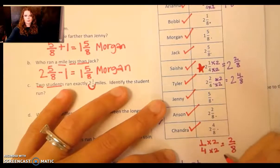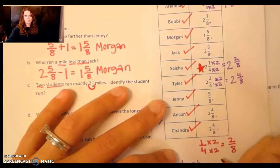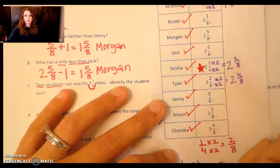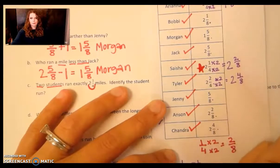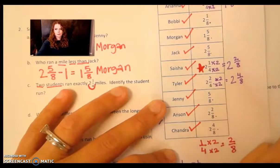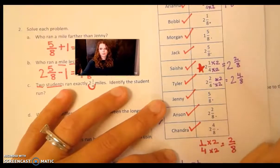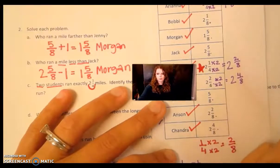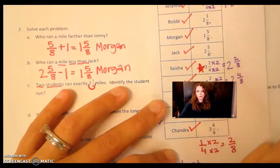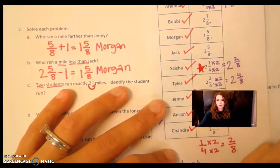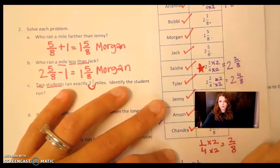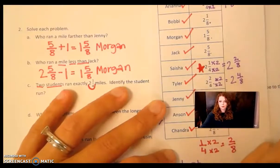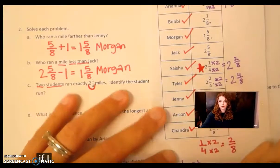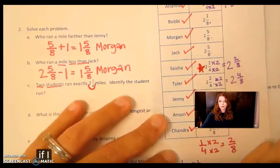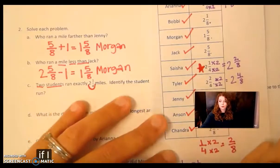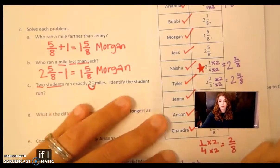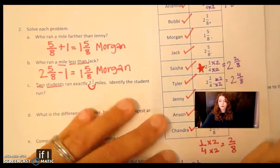If I,